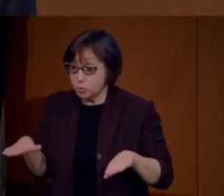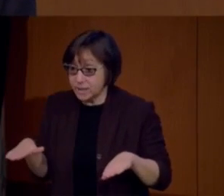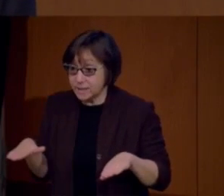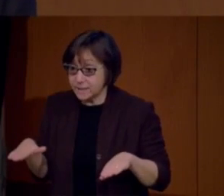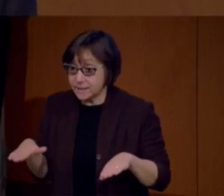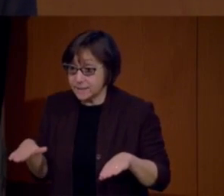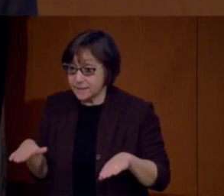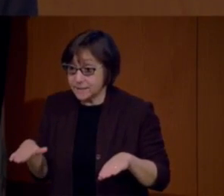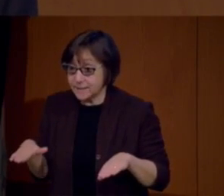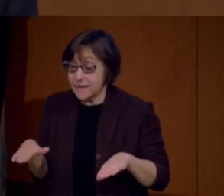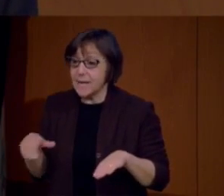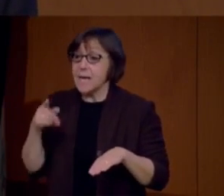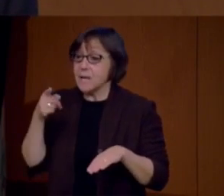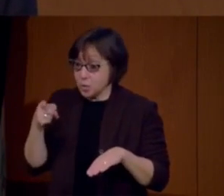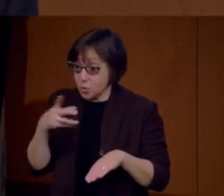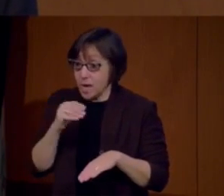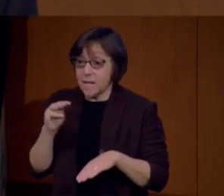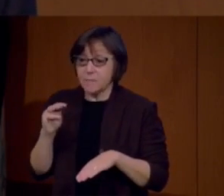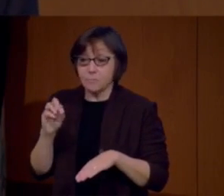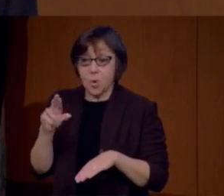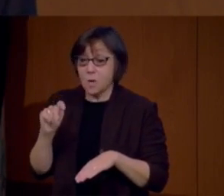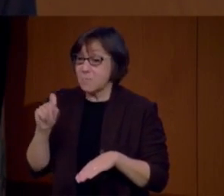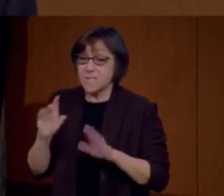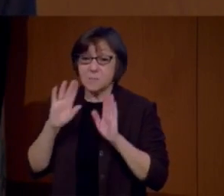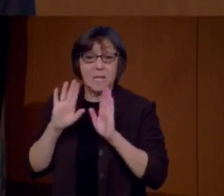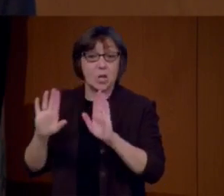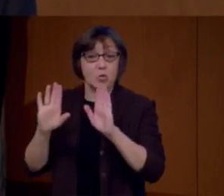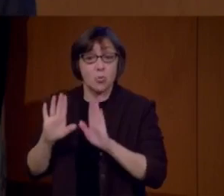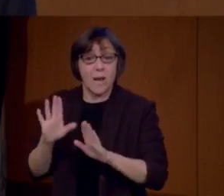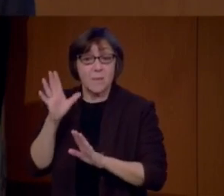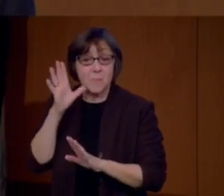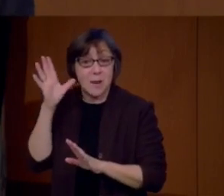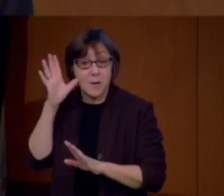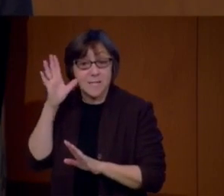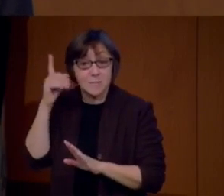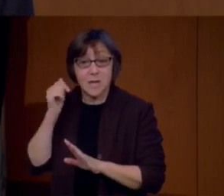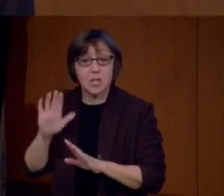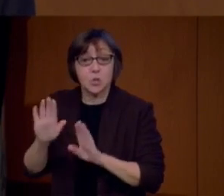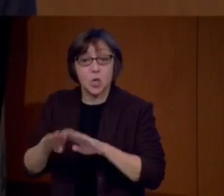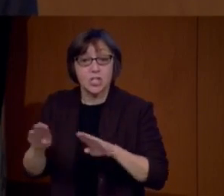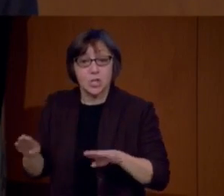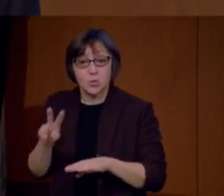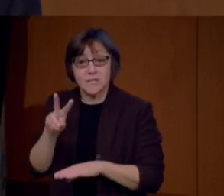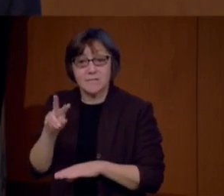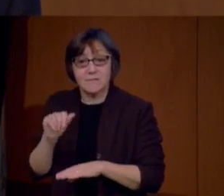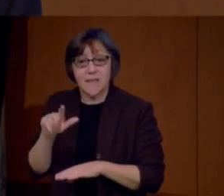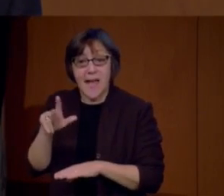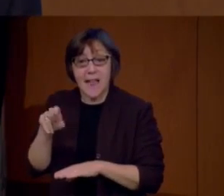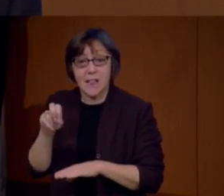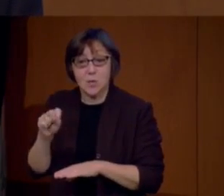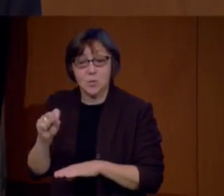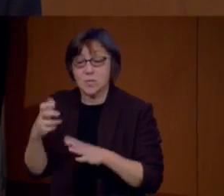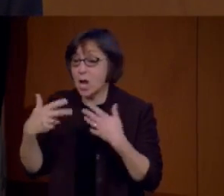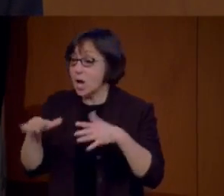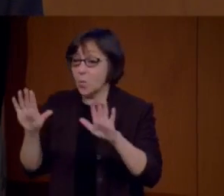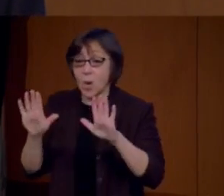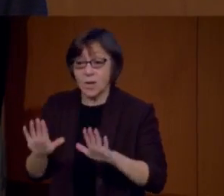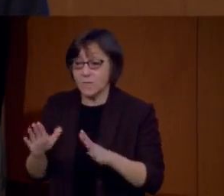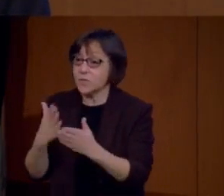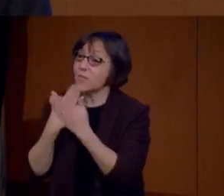And you and Mort must have been great parents to raise kids with the values that they have today. So thank you for that, Marcia.